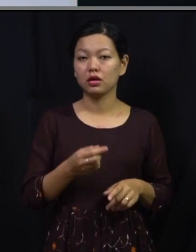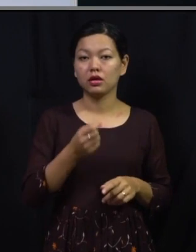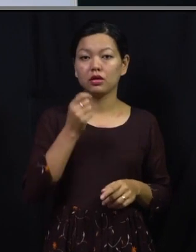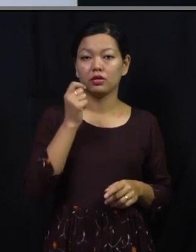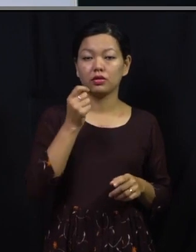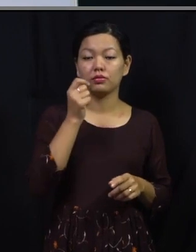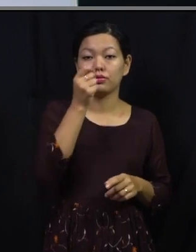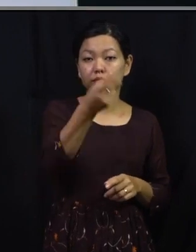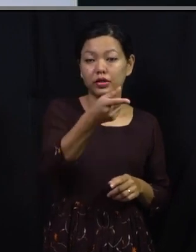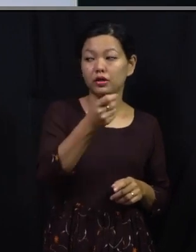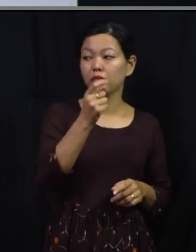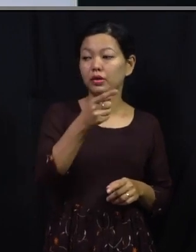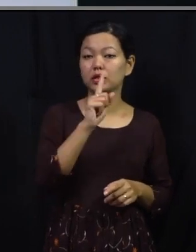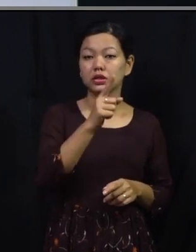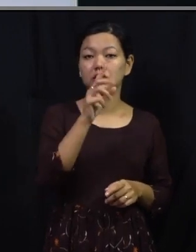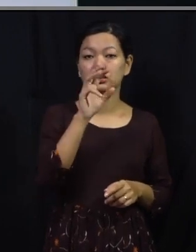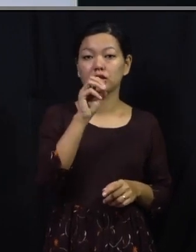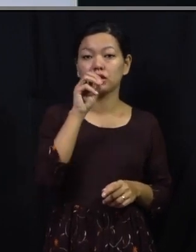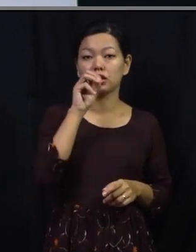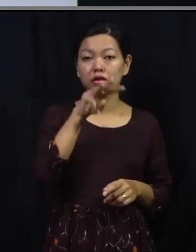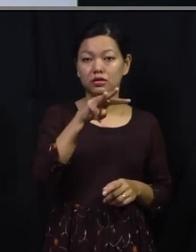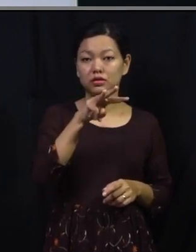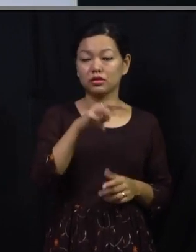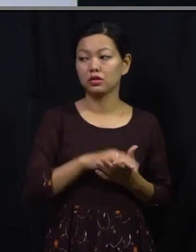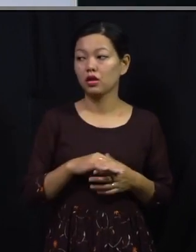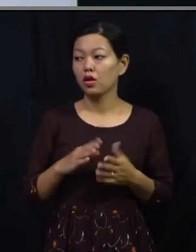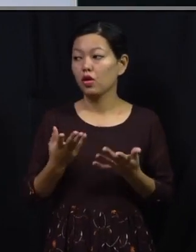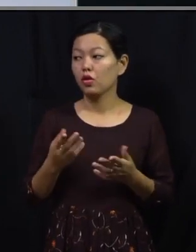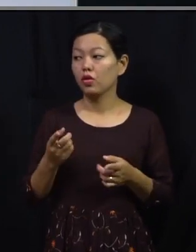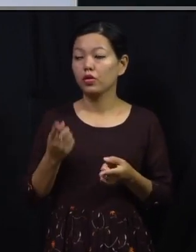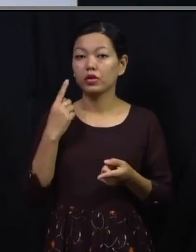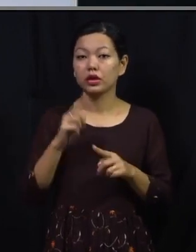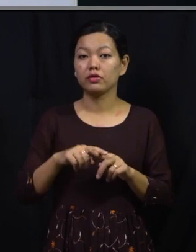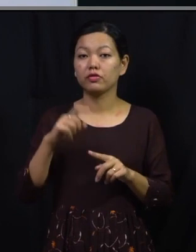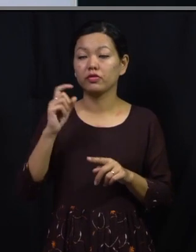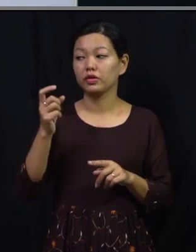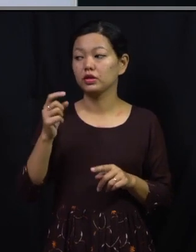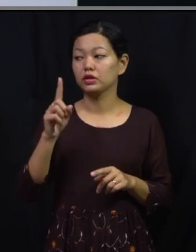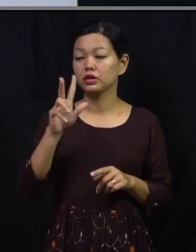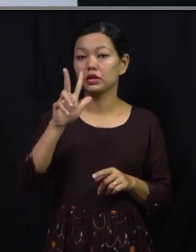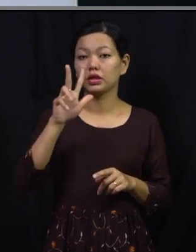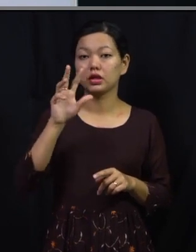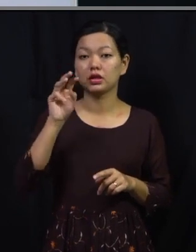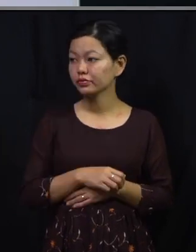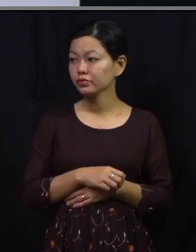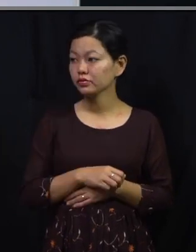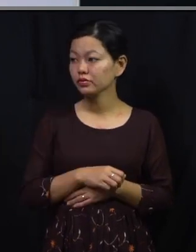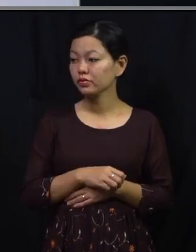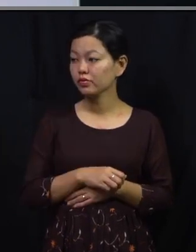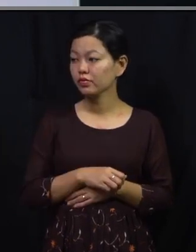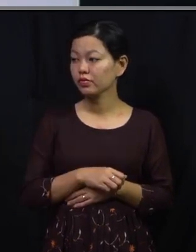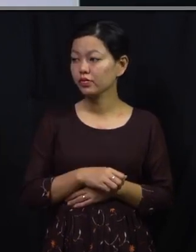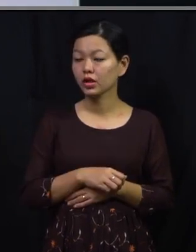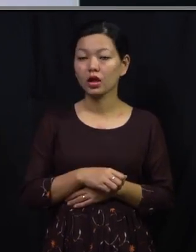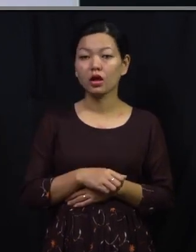amount you get in credit is rupees 8,000. Okay, so if you get rupees 10,000, so